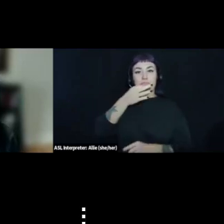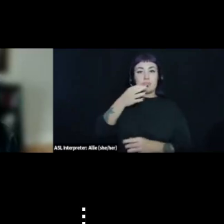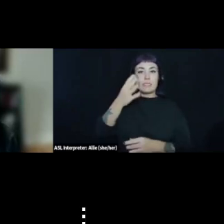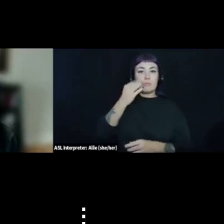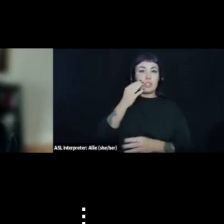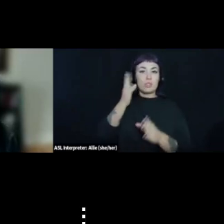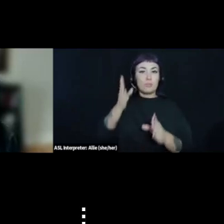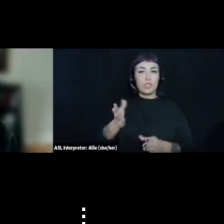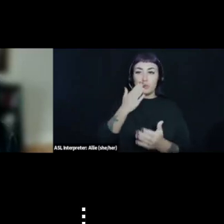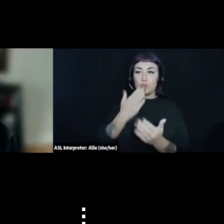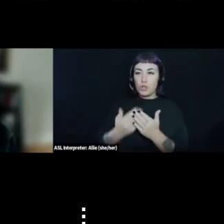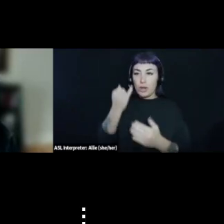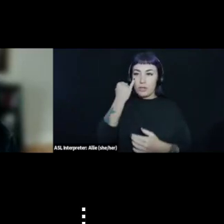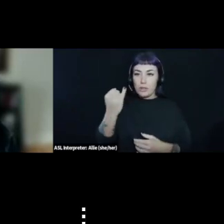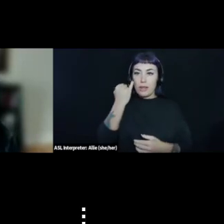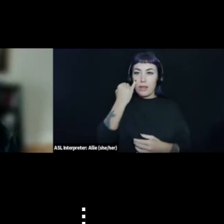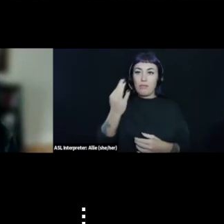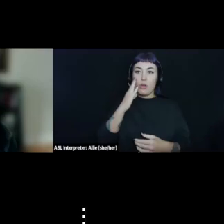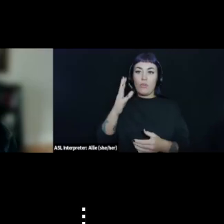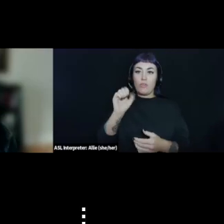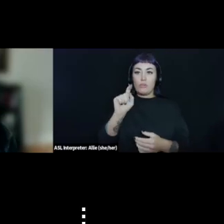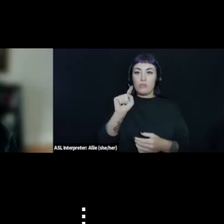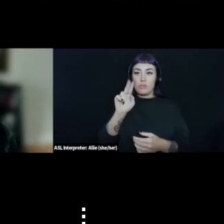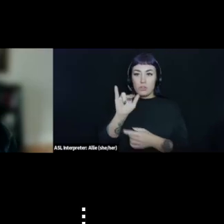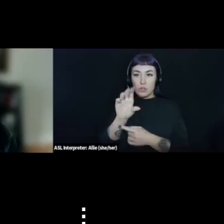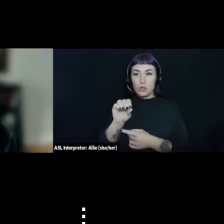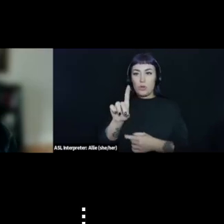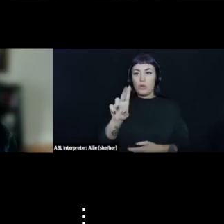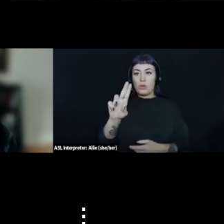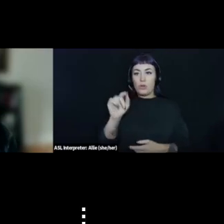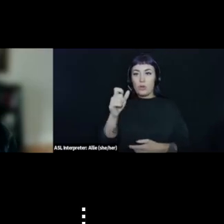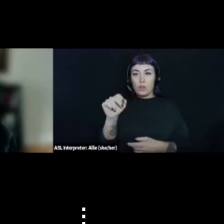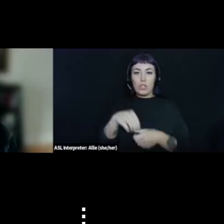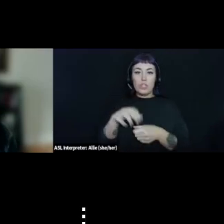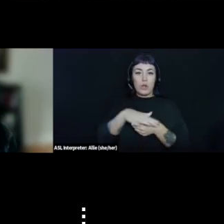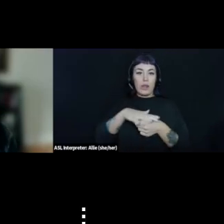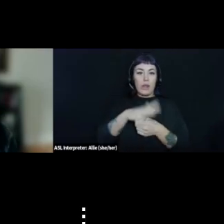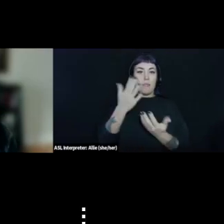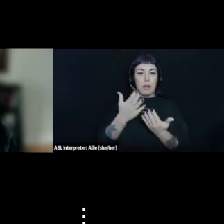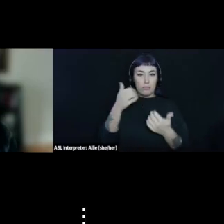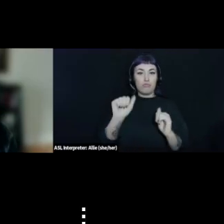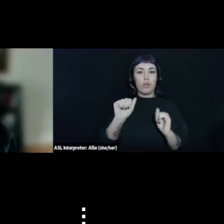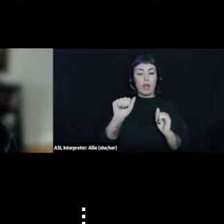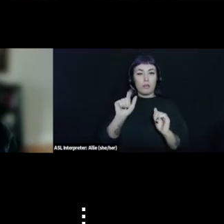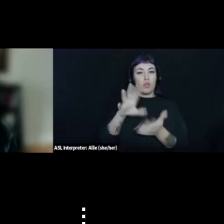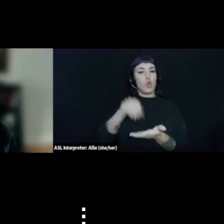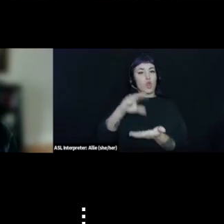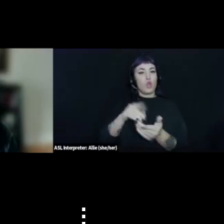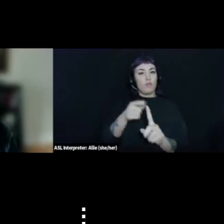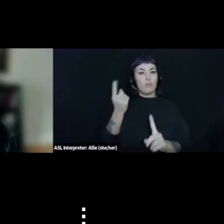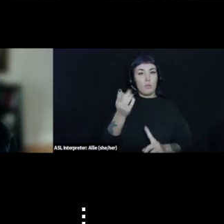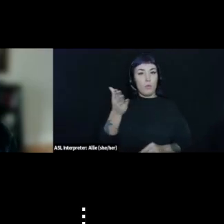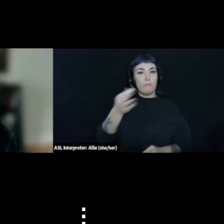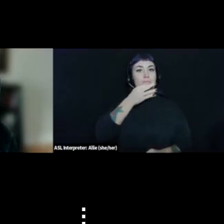is a really good idea. If you have a studio or a dungeon in your area, you might want to try to learn from somebody